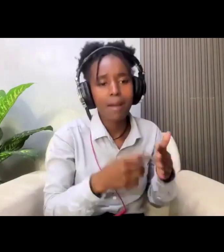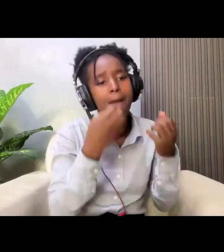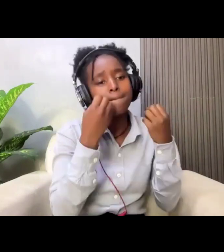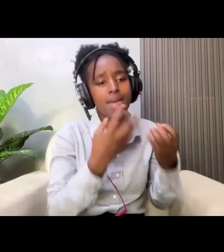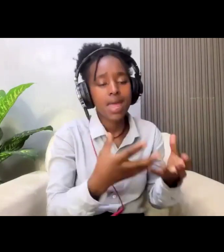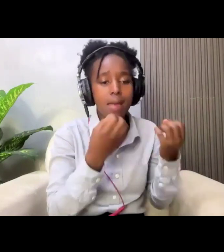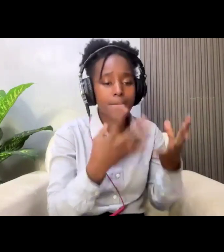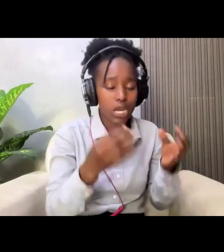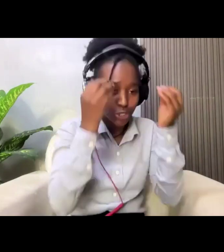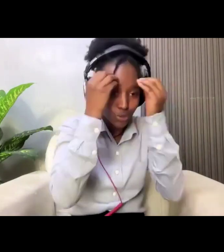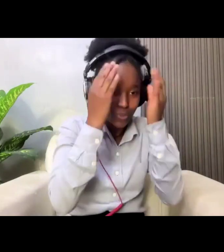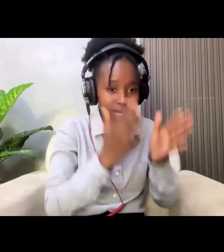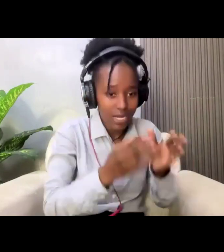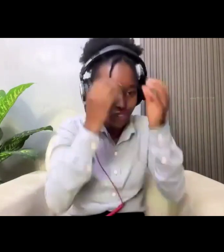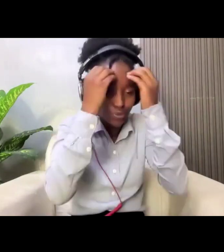students